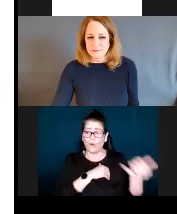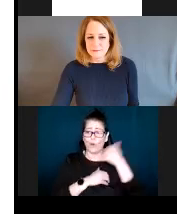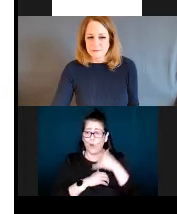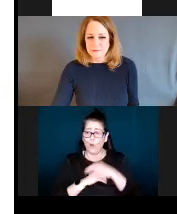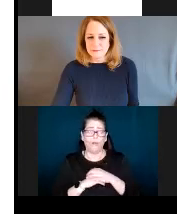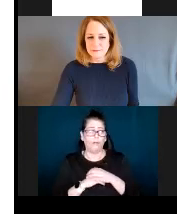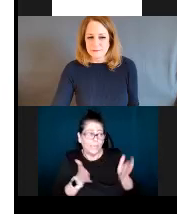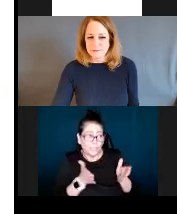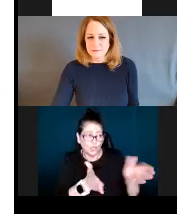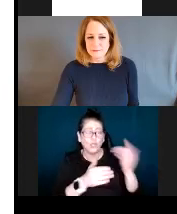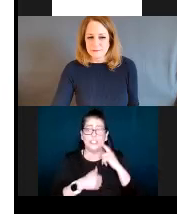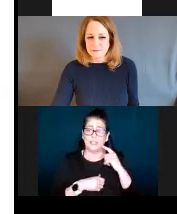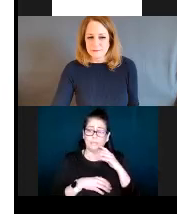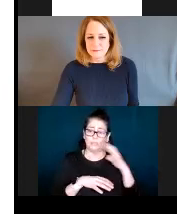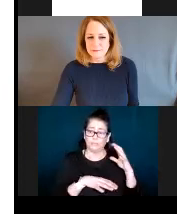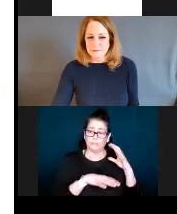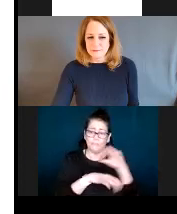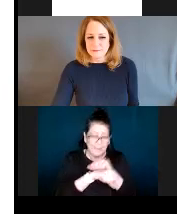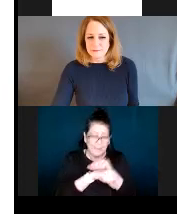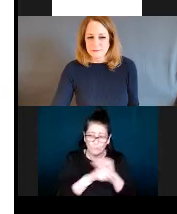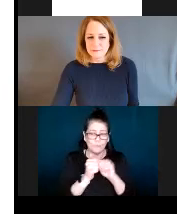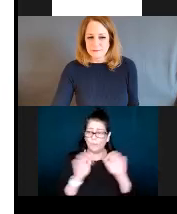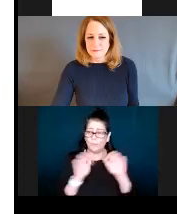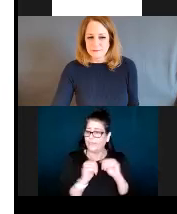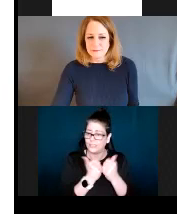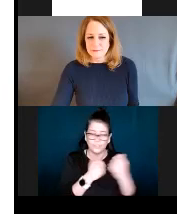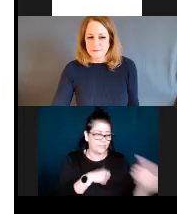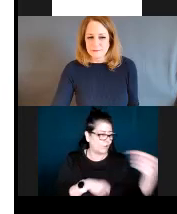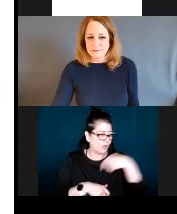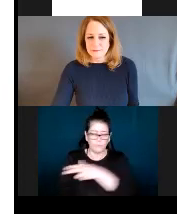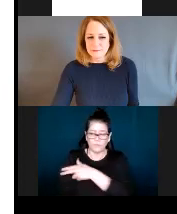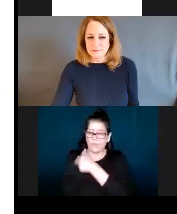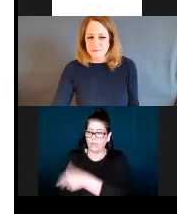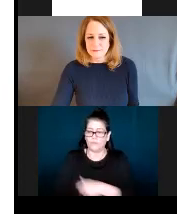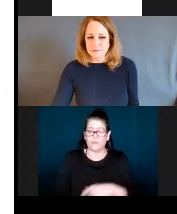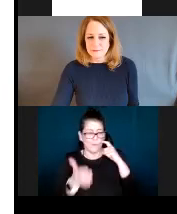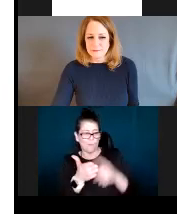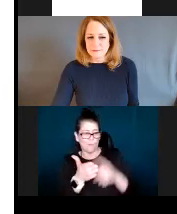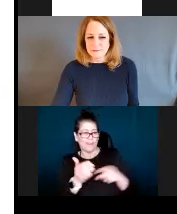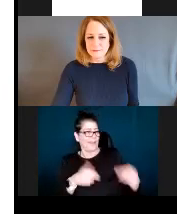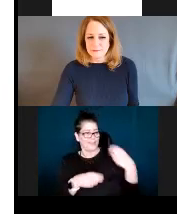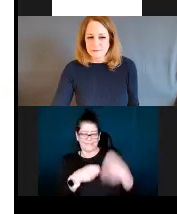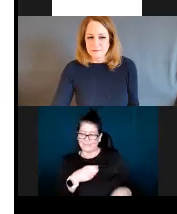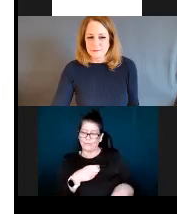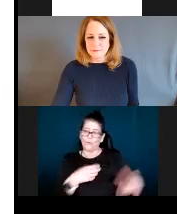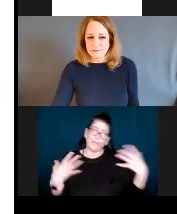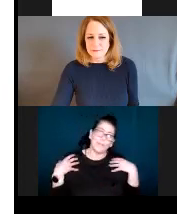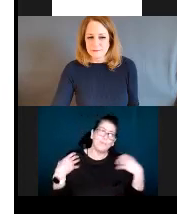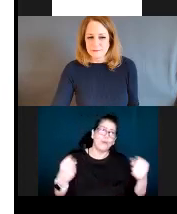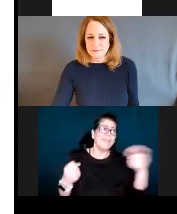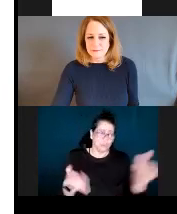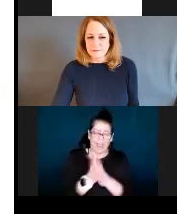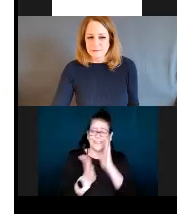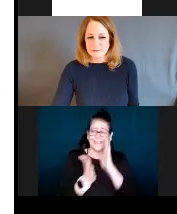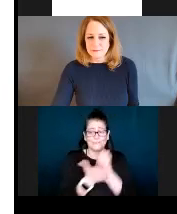come to the hospital. So acknowledge their difficulty and the bravery and them seeking help in the first place.